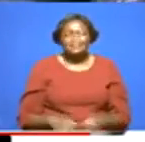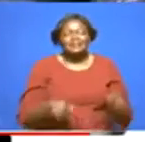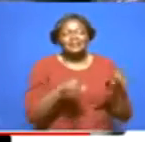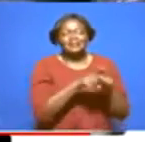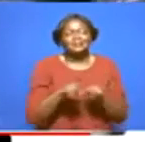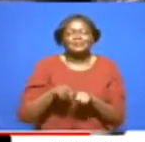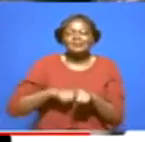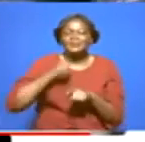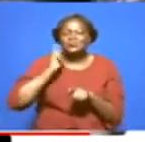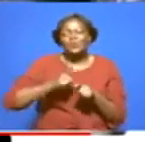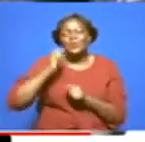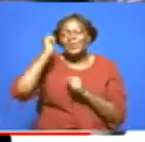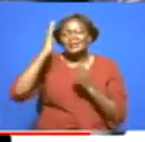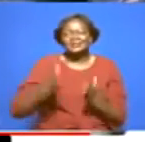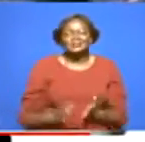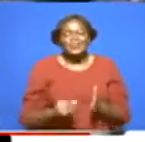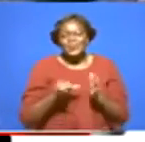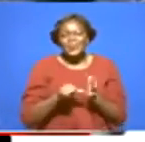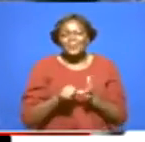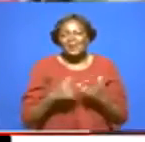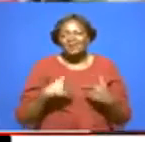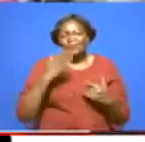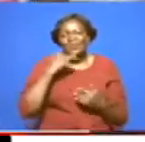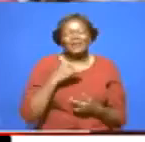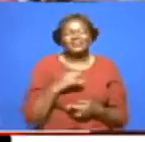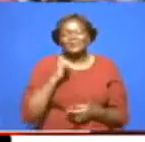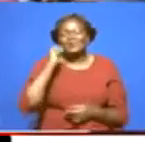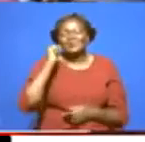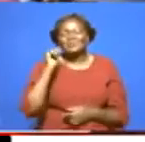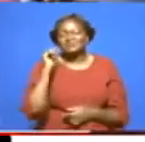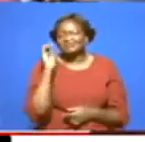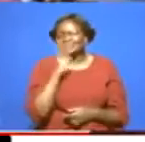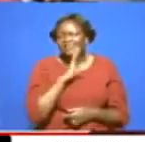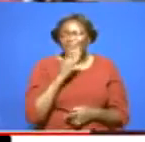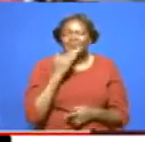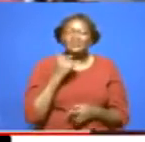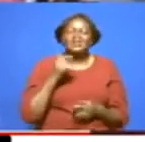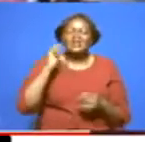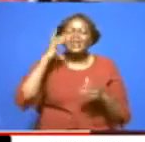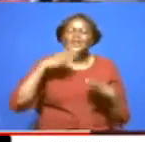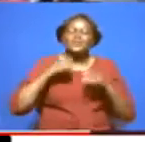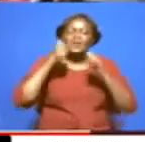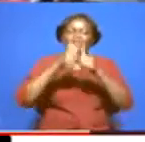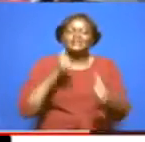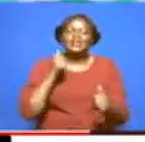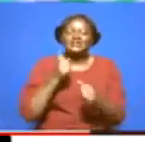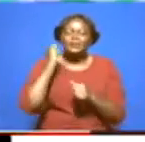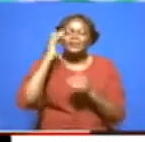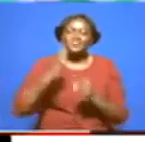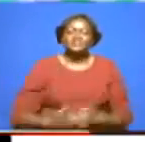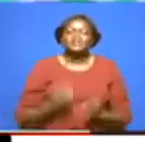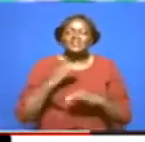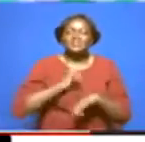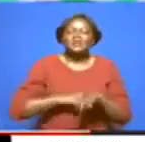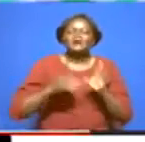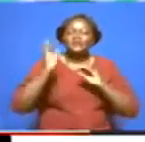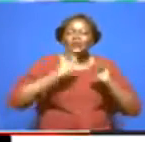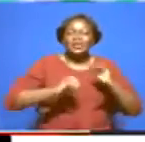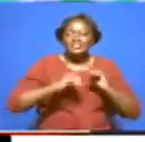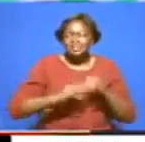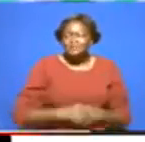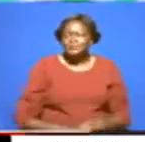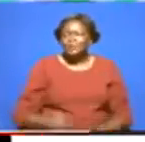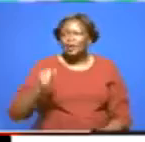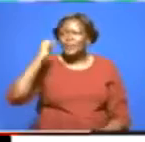faulted politicians who play dirty politics, saying Kenyans must reject such politicians in the upcoming polls. Politics in